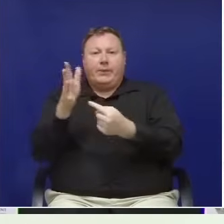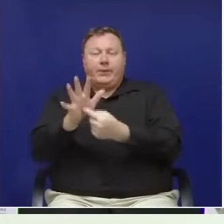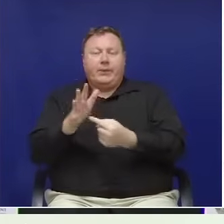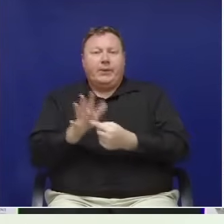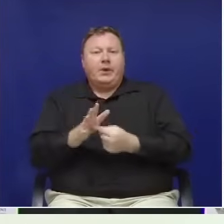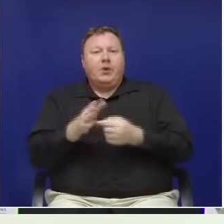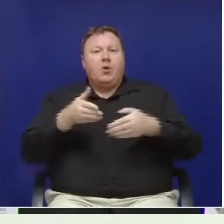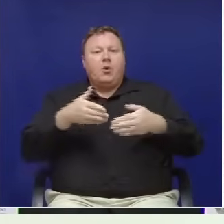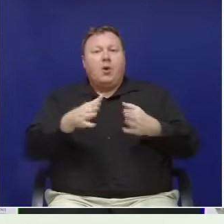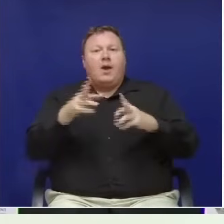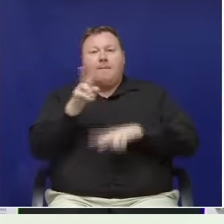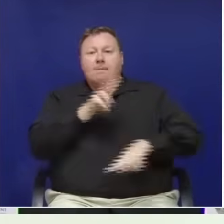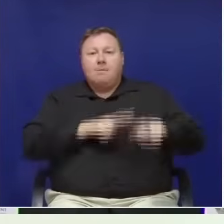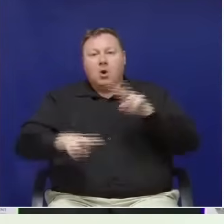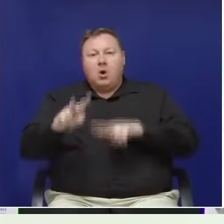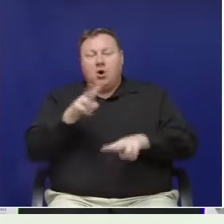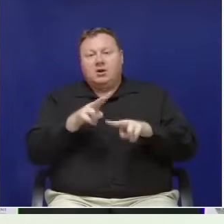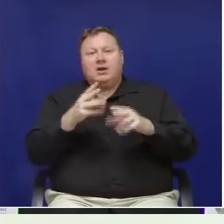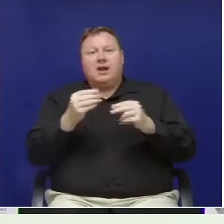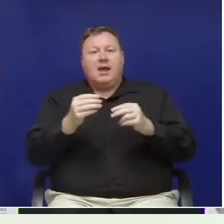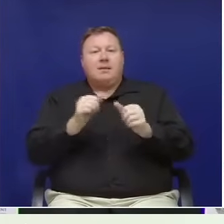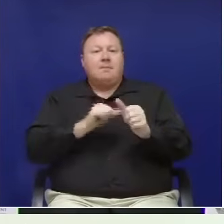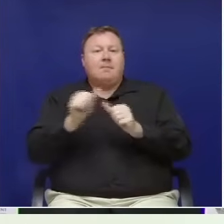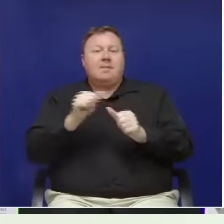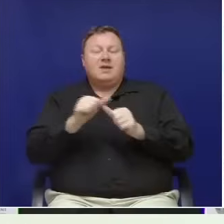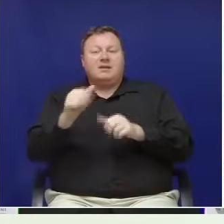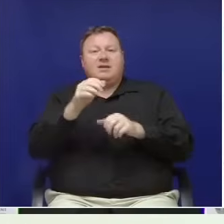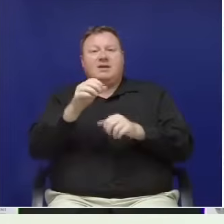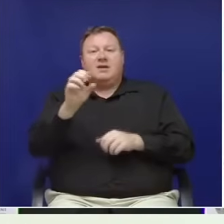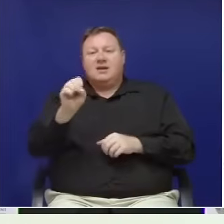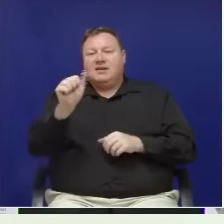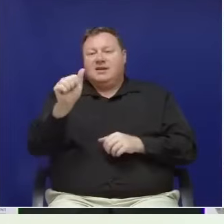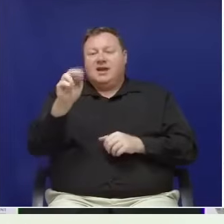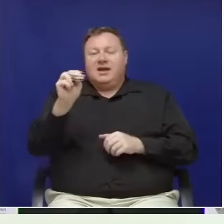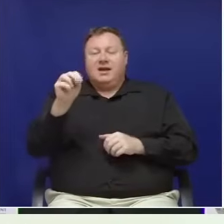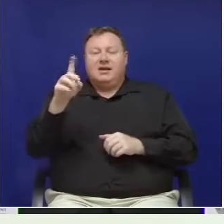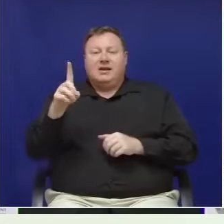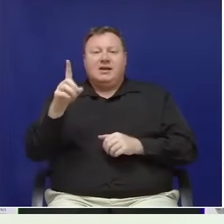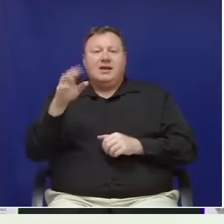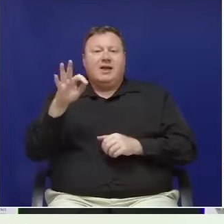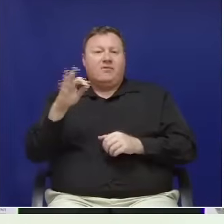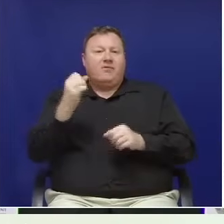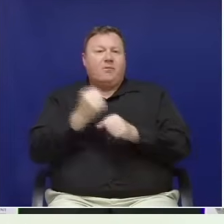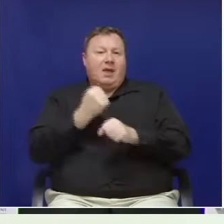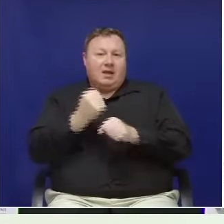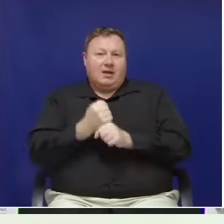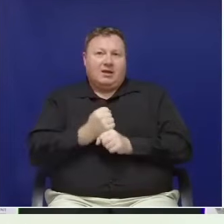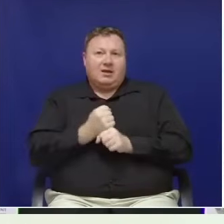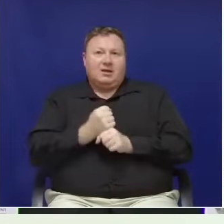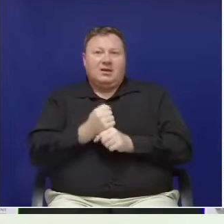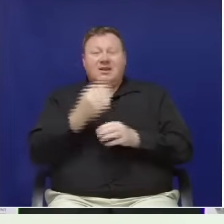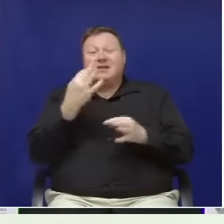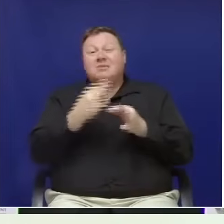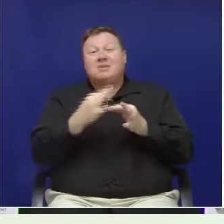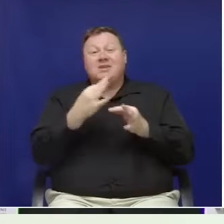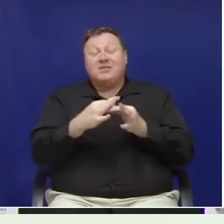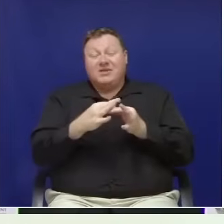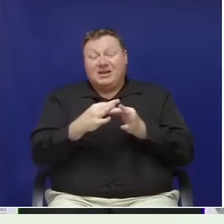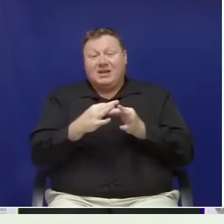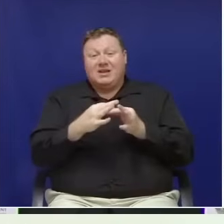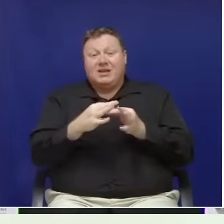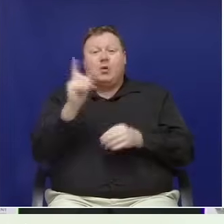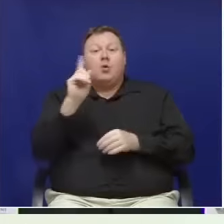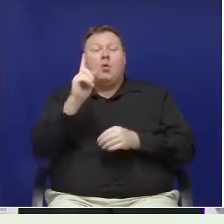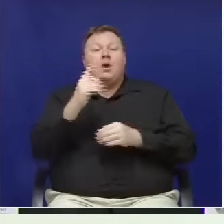and strengthening the South African National Defence Force? In particular, what progress can we